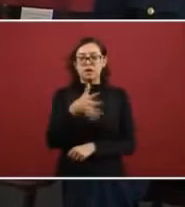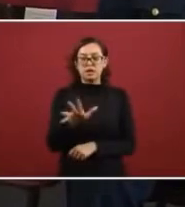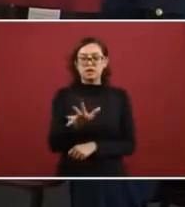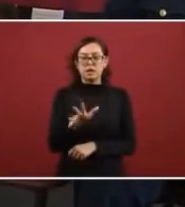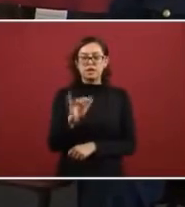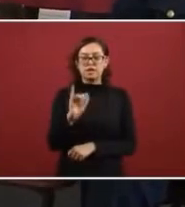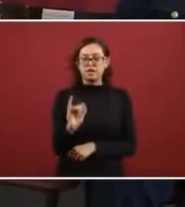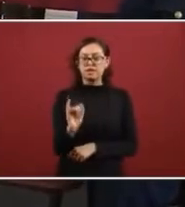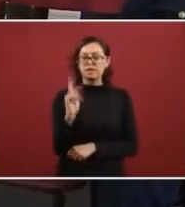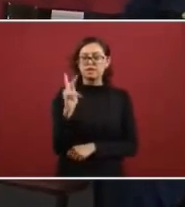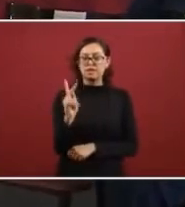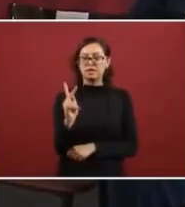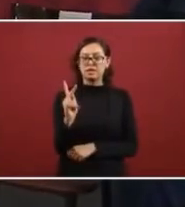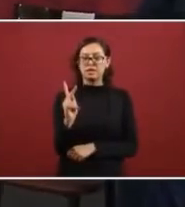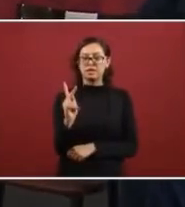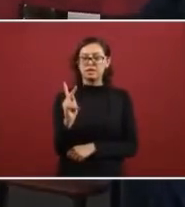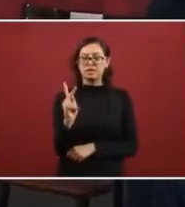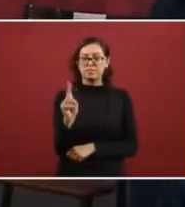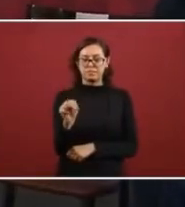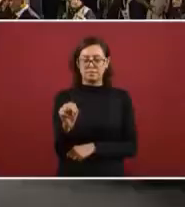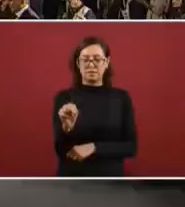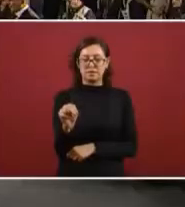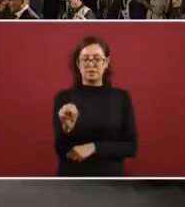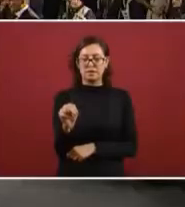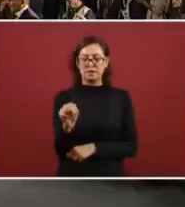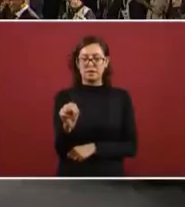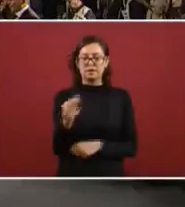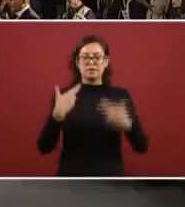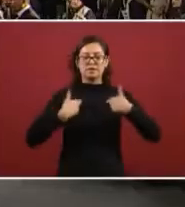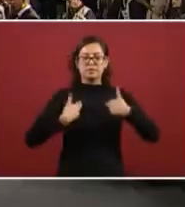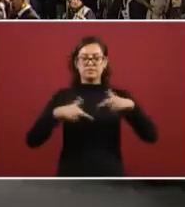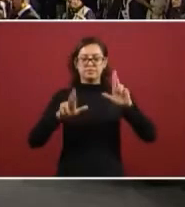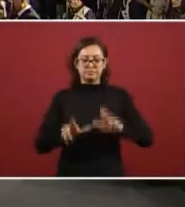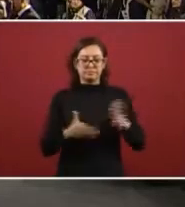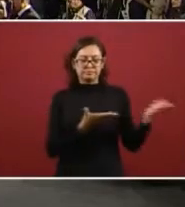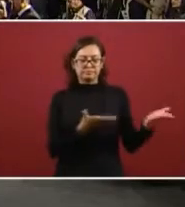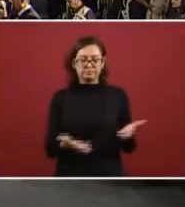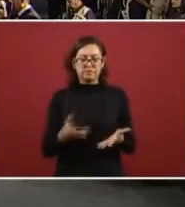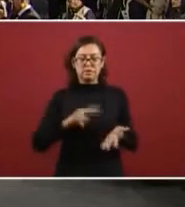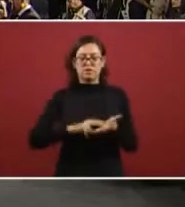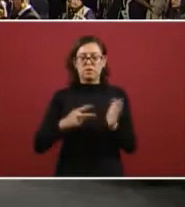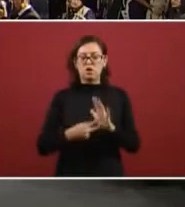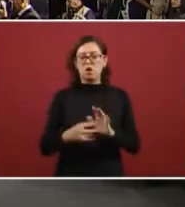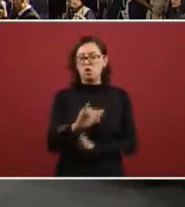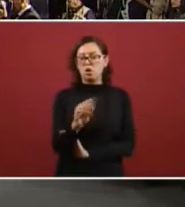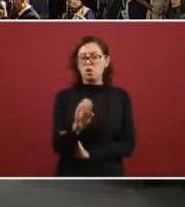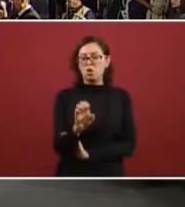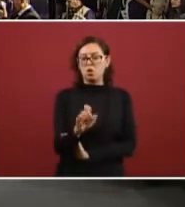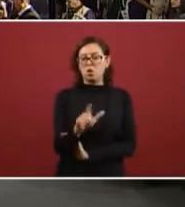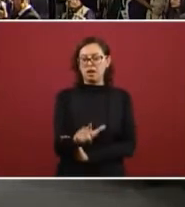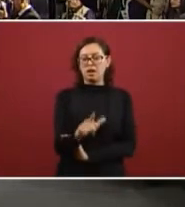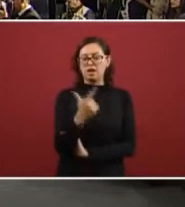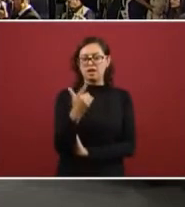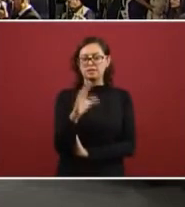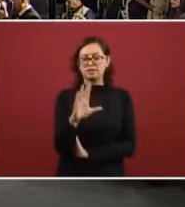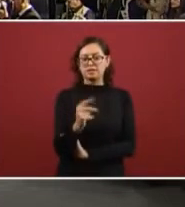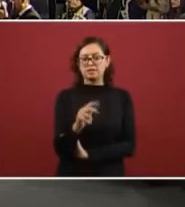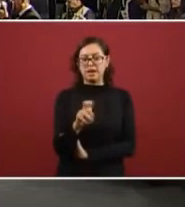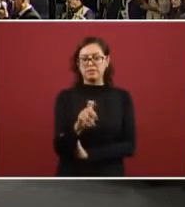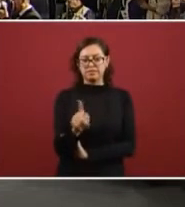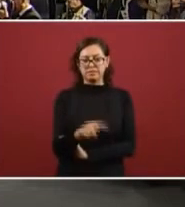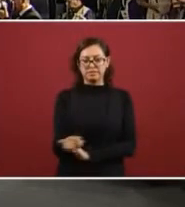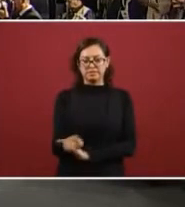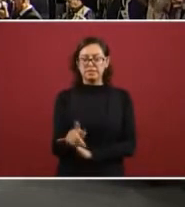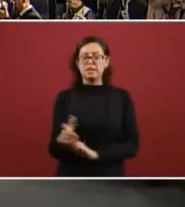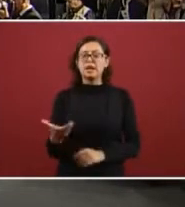general director of the Polytechnic National Republic, who is being represented by